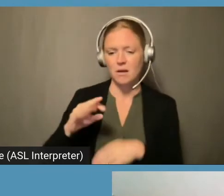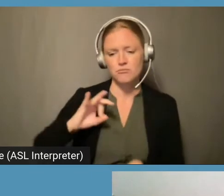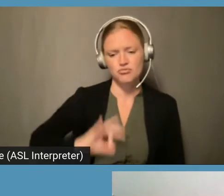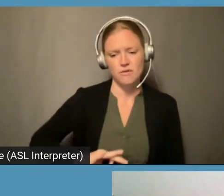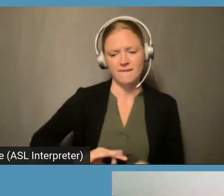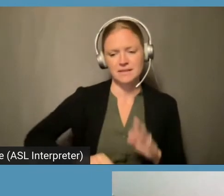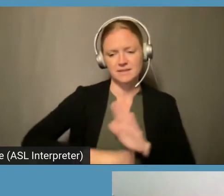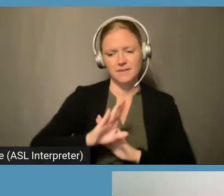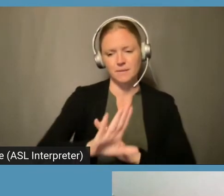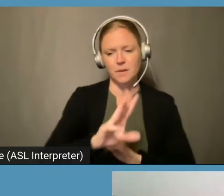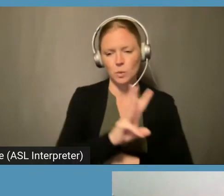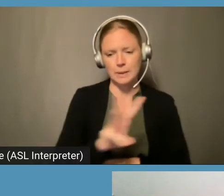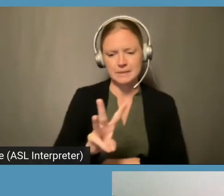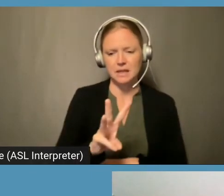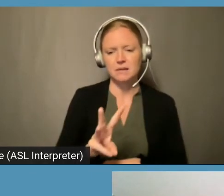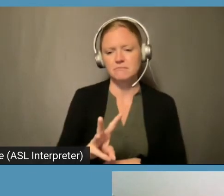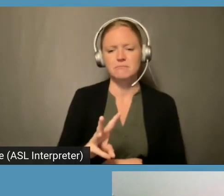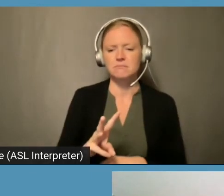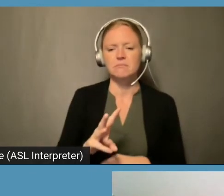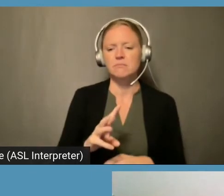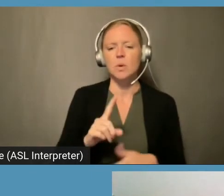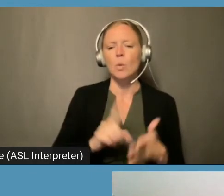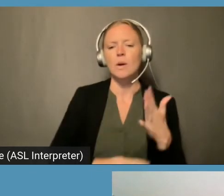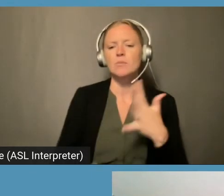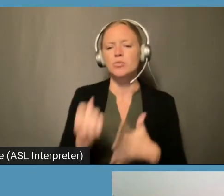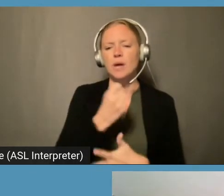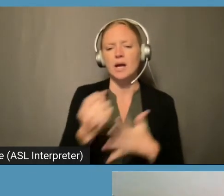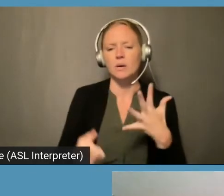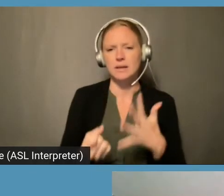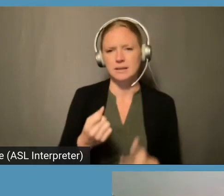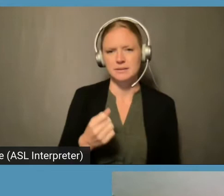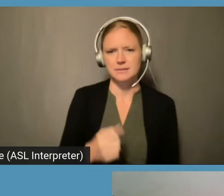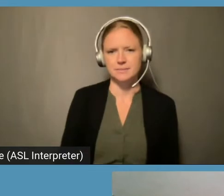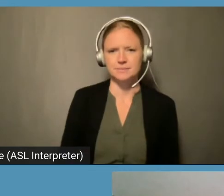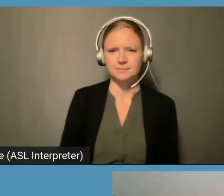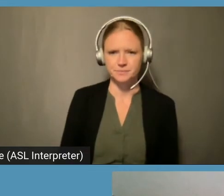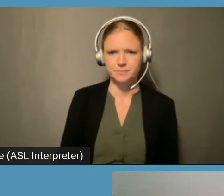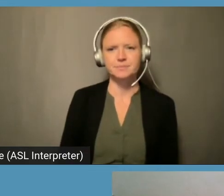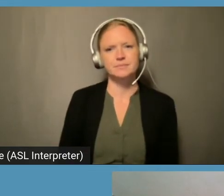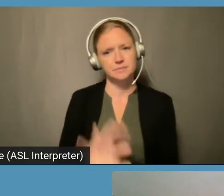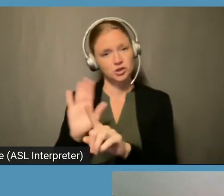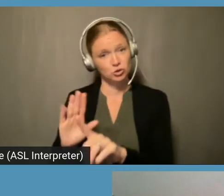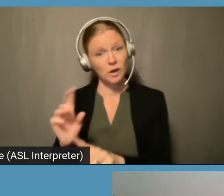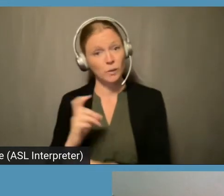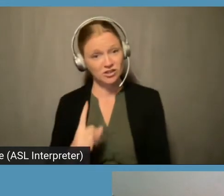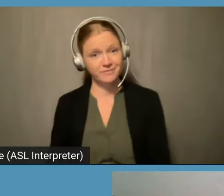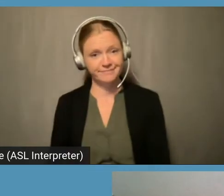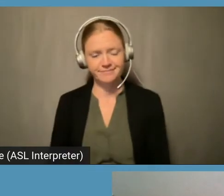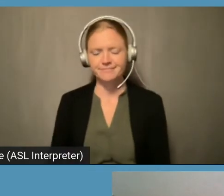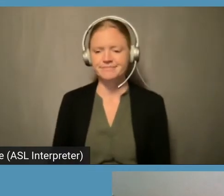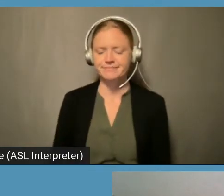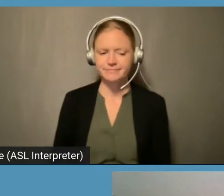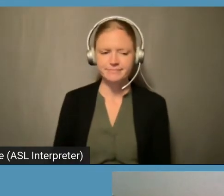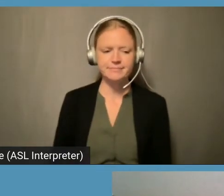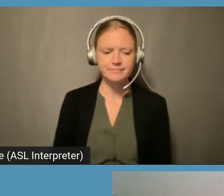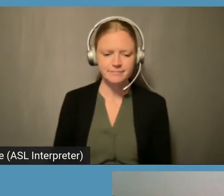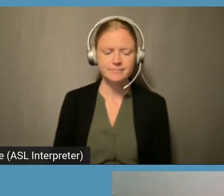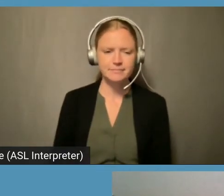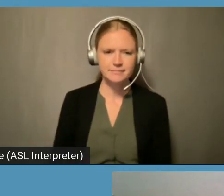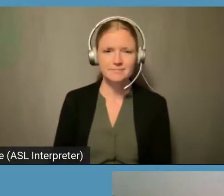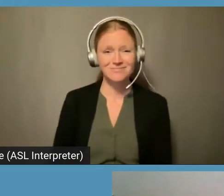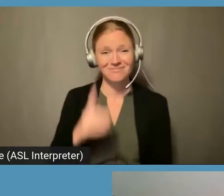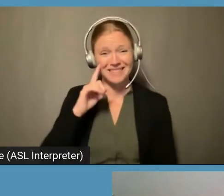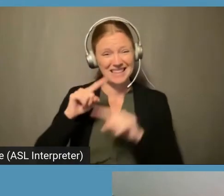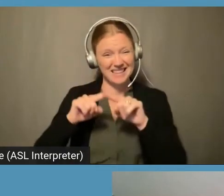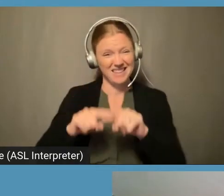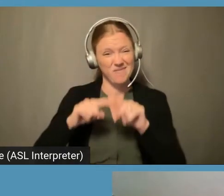their websites, what have you suggested they prioritize? That's a great question. I think it would really depend on